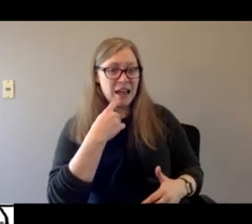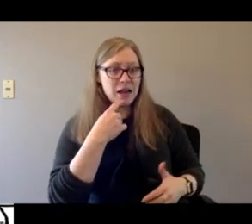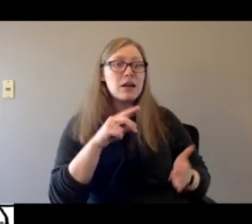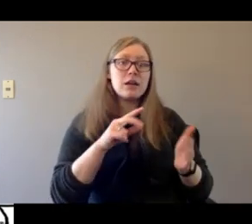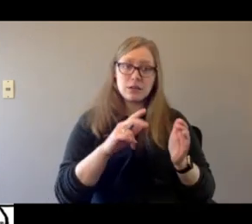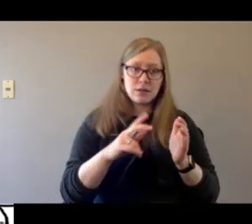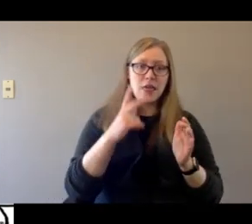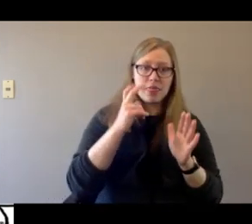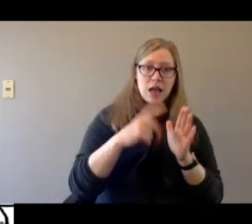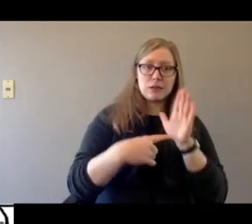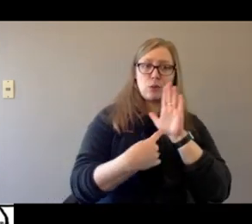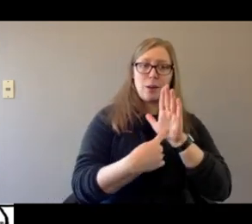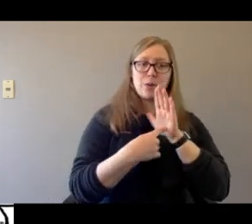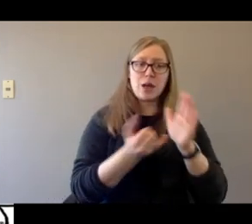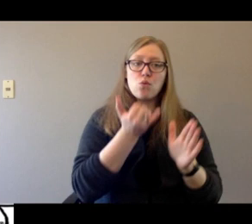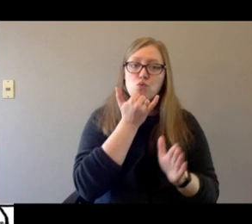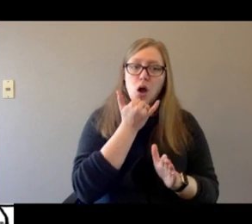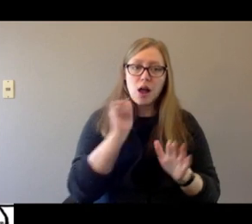the opponent look bad.